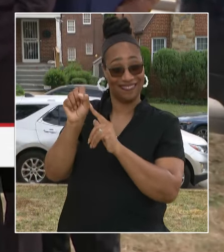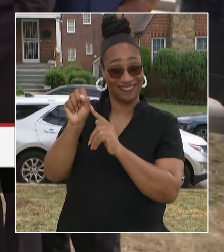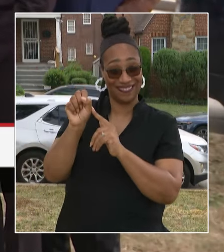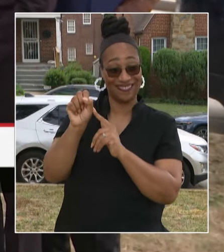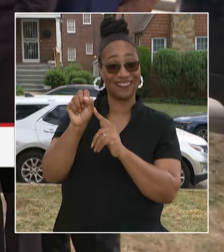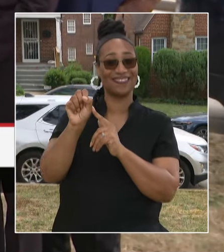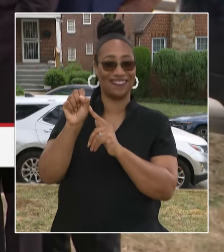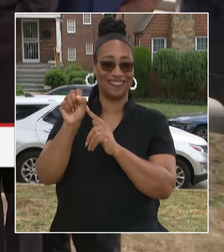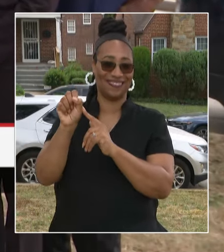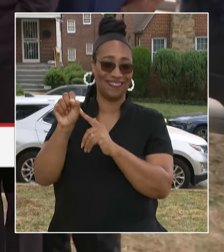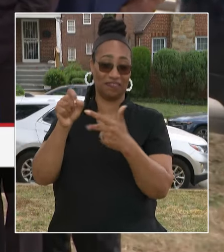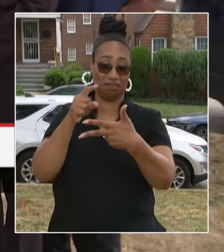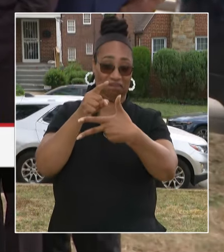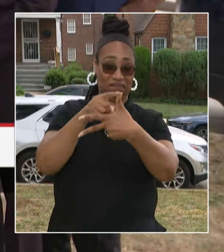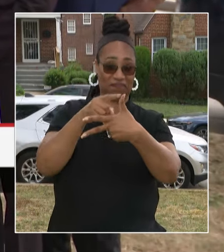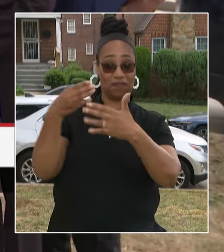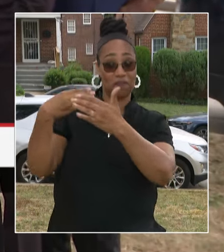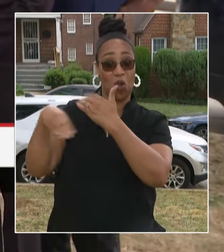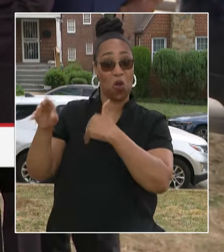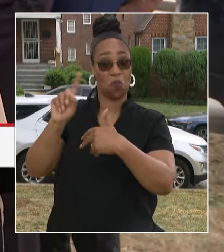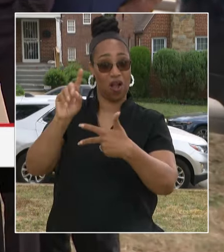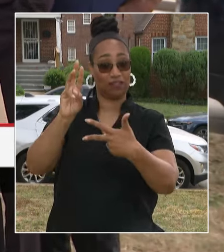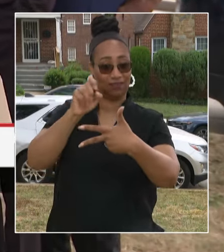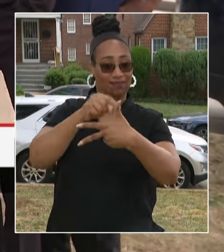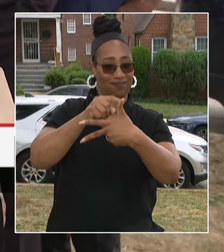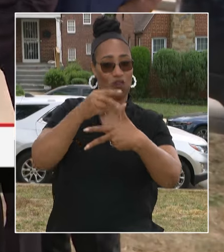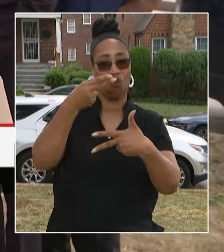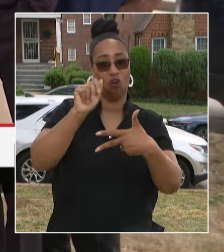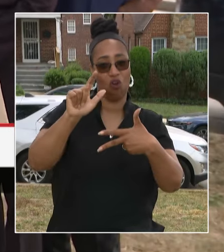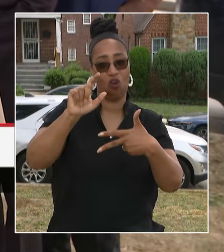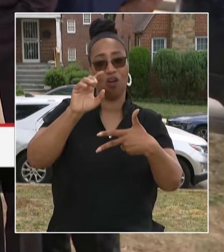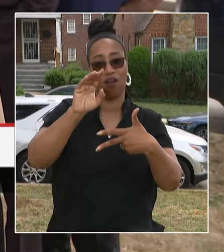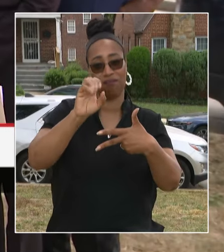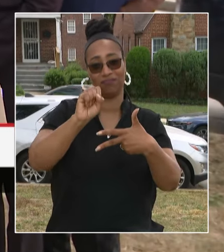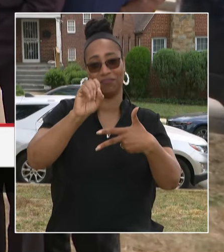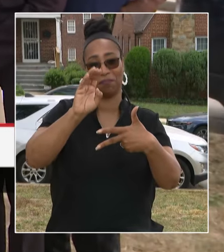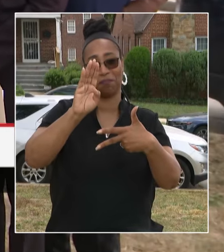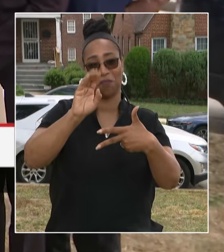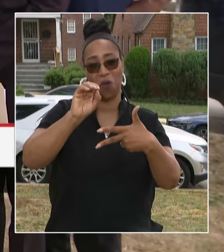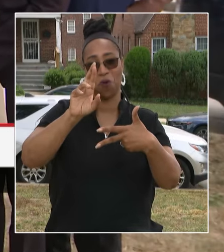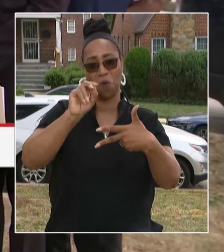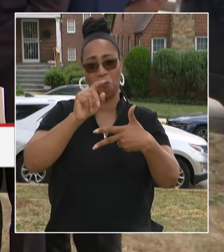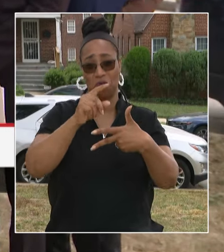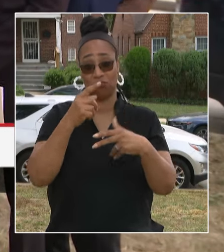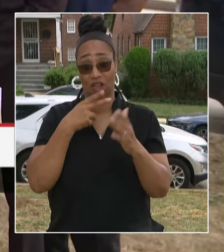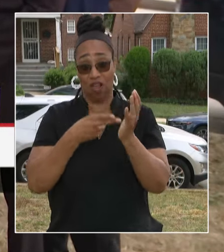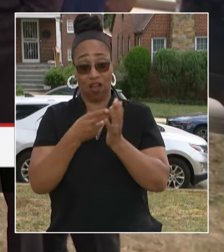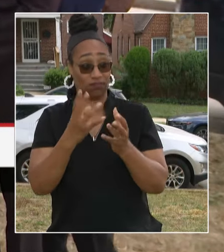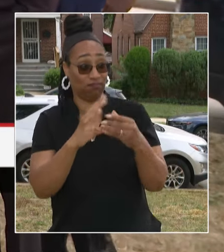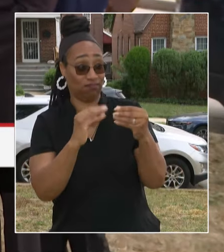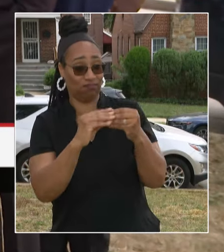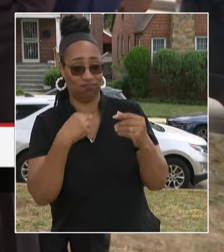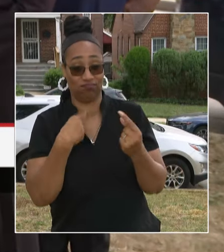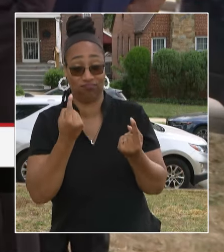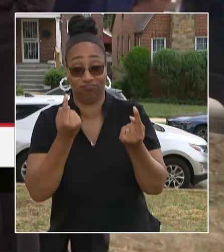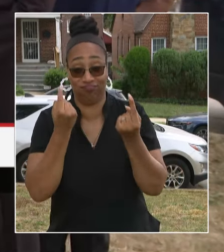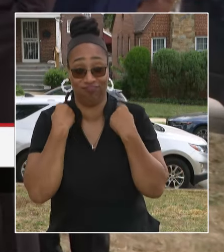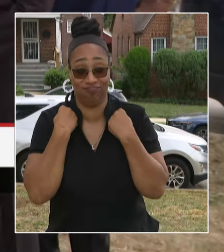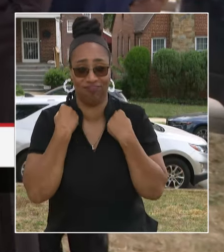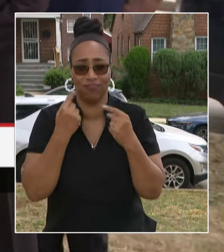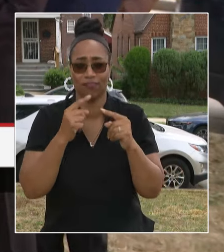was, because we didn't understand, the things that he was talking about. He was the person that was responsible for me coming out of